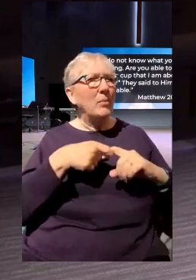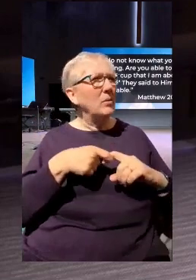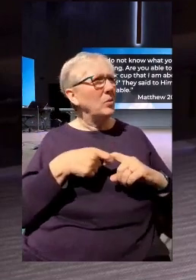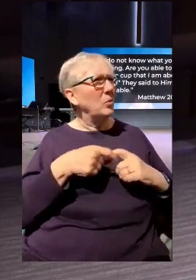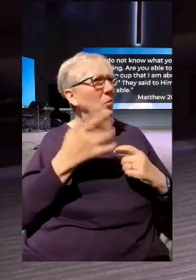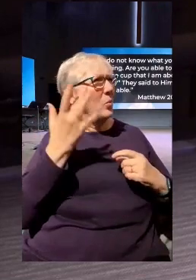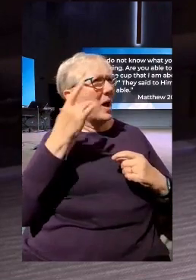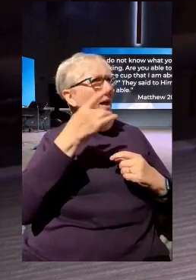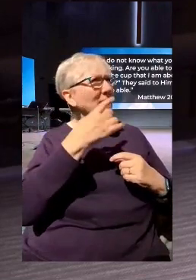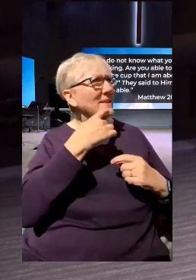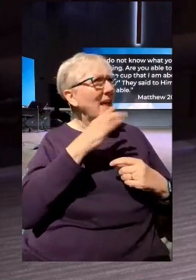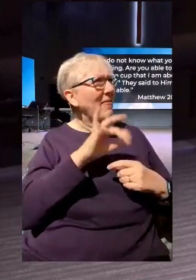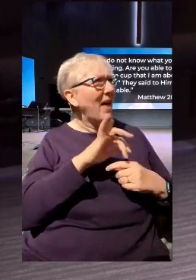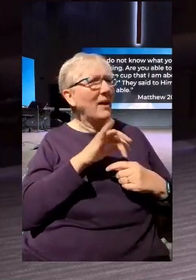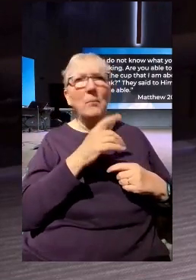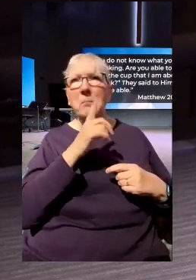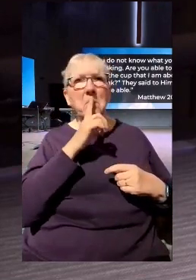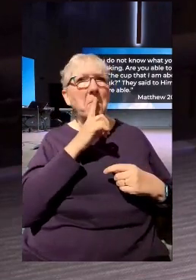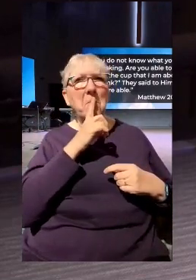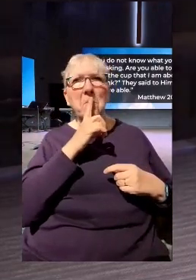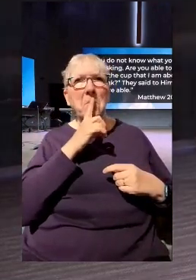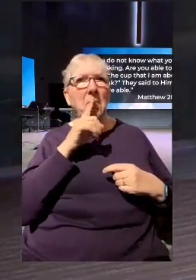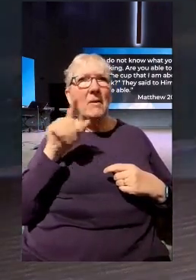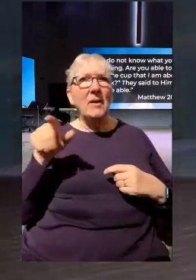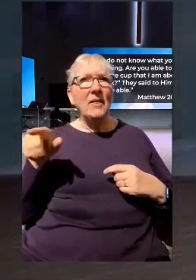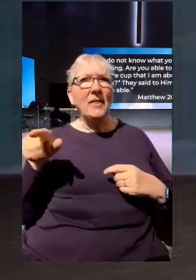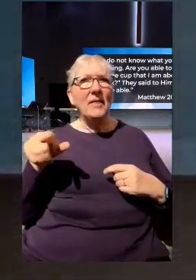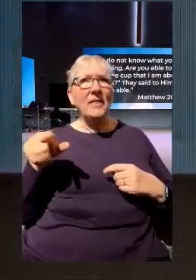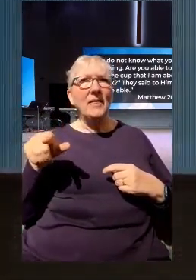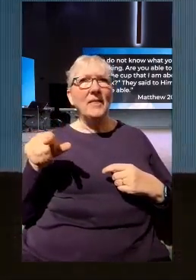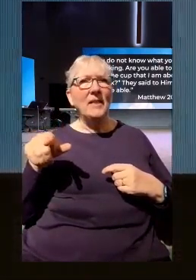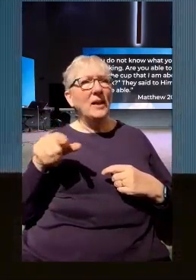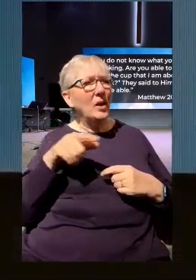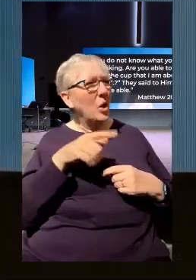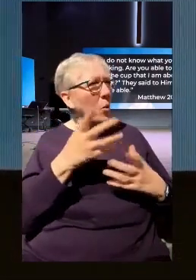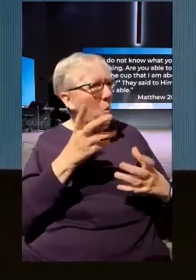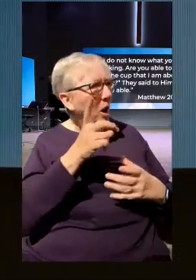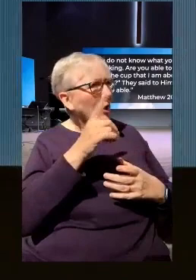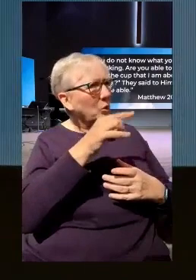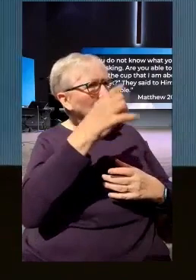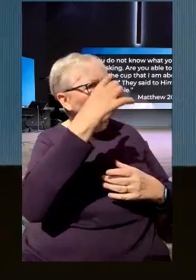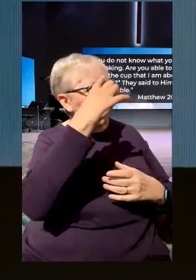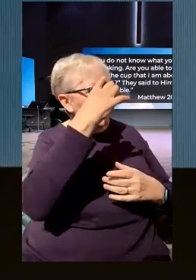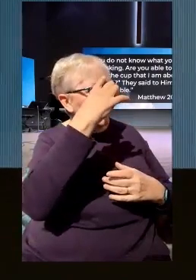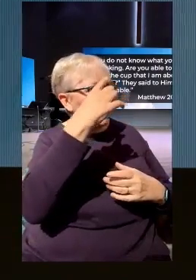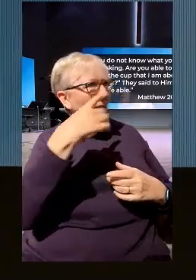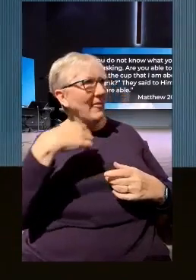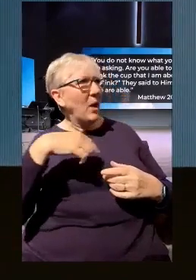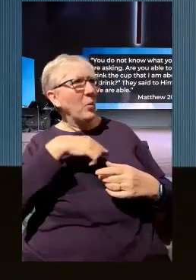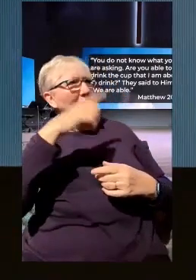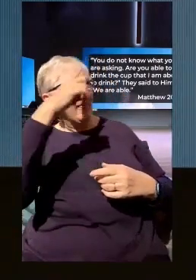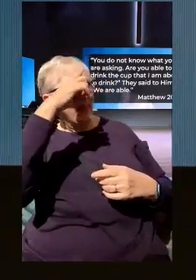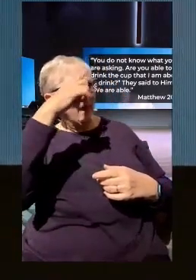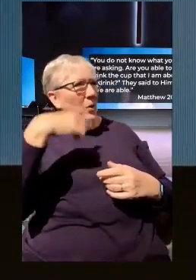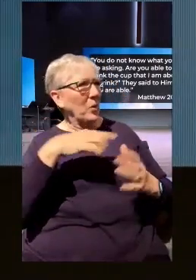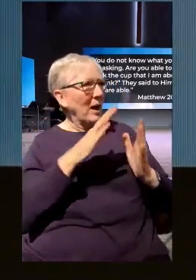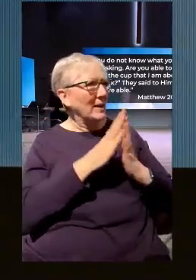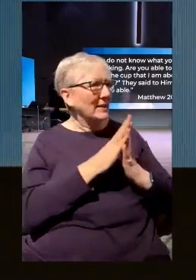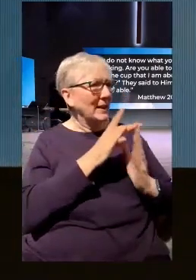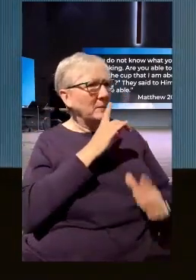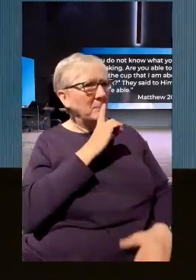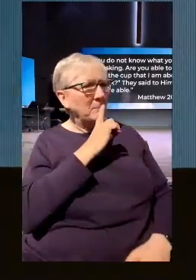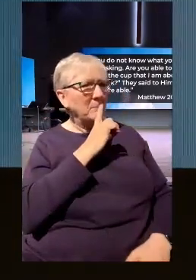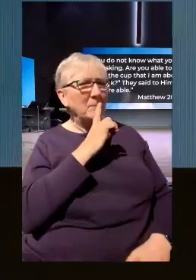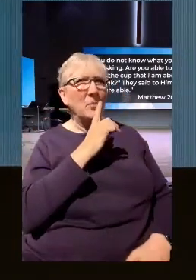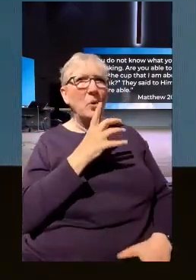asking? Jesus, what do you think that we think that we're asking? Like, what are we asking?